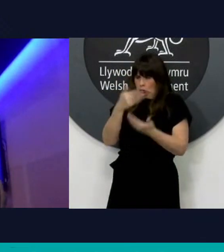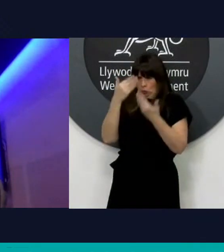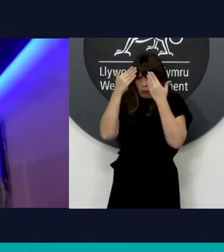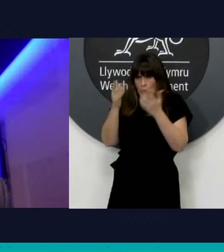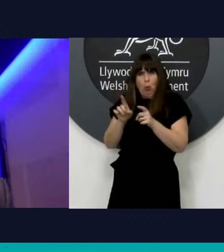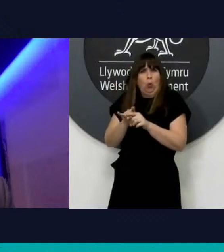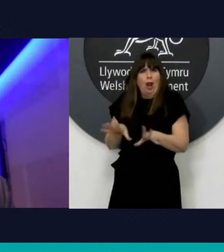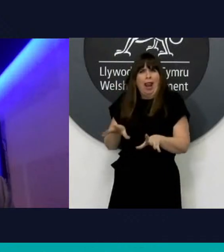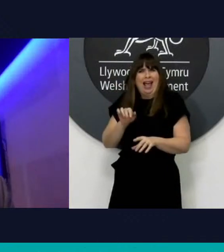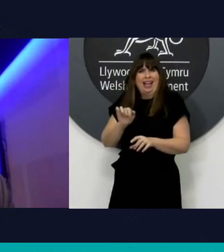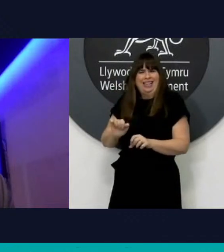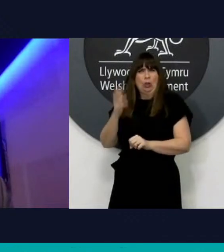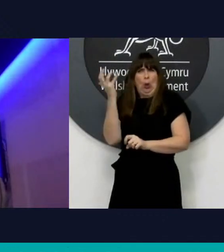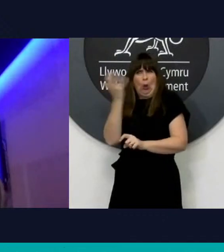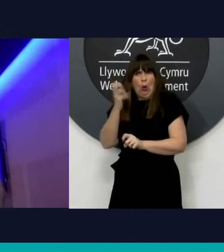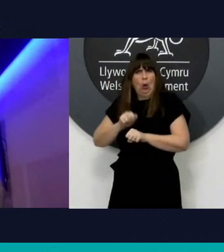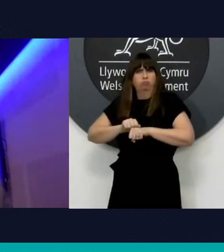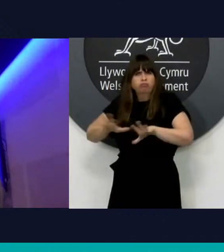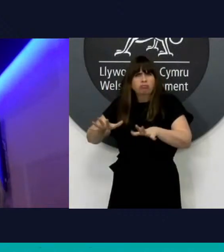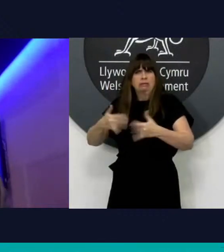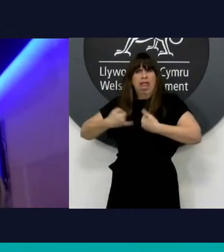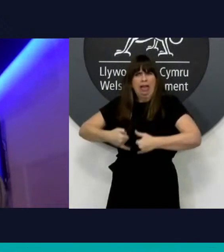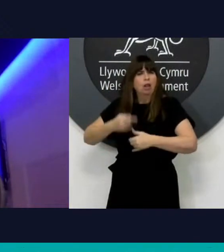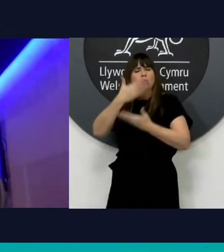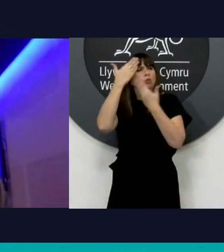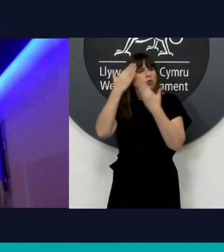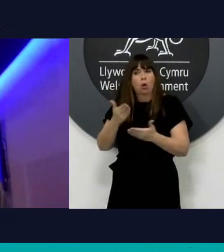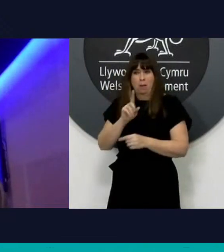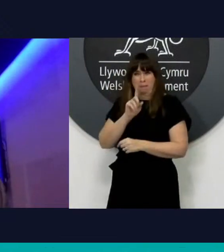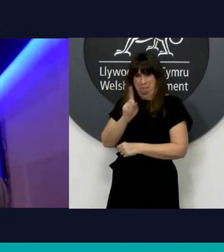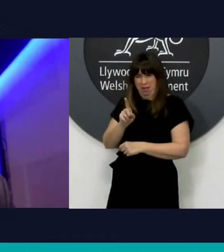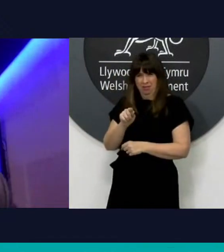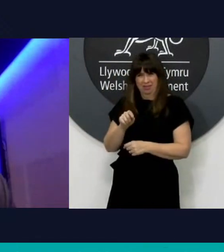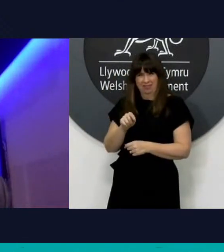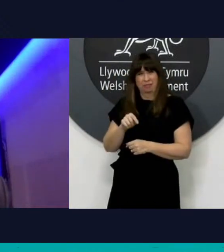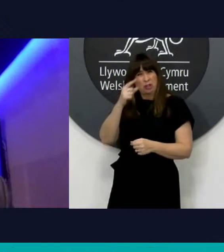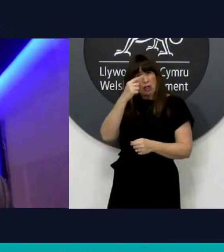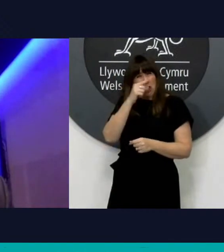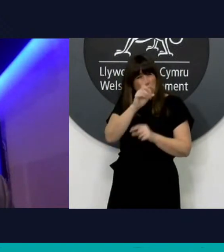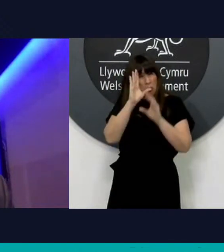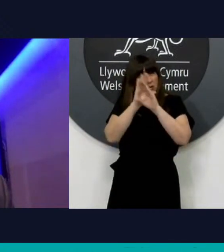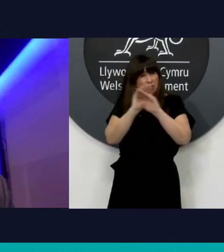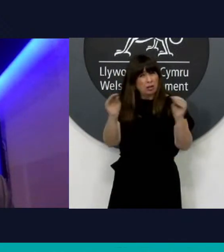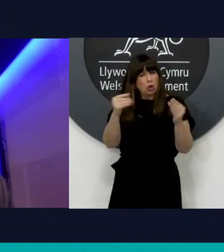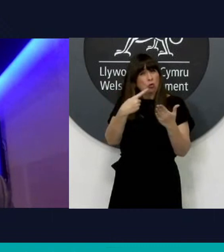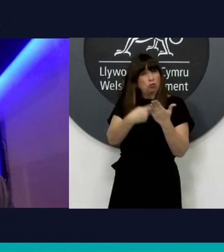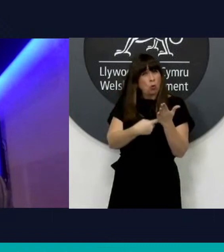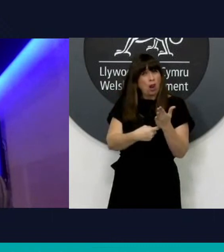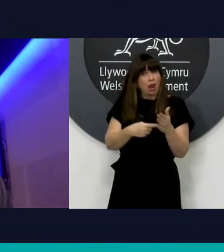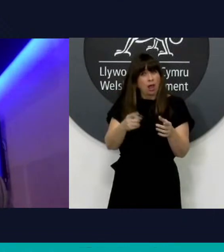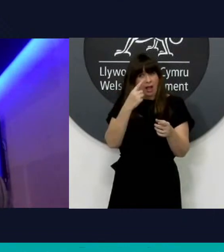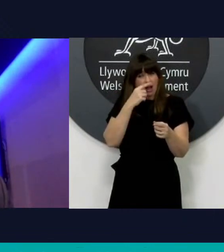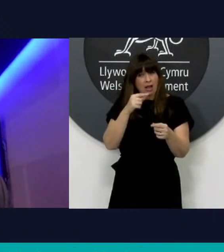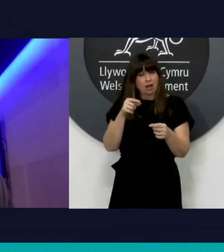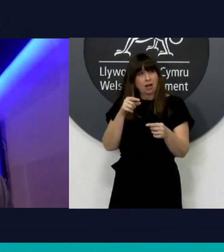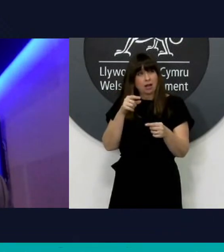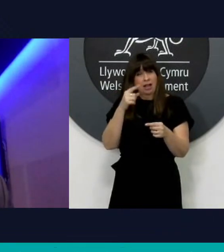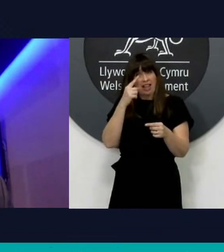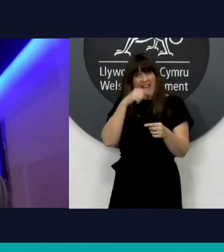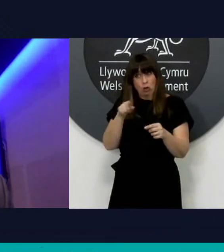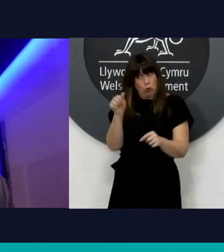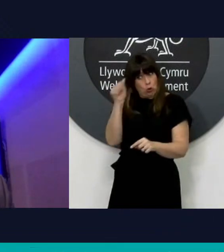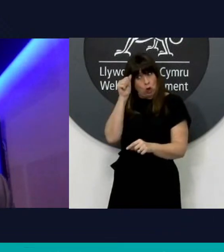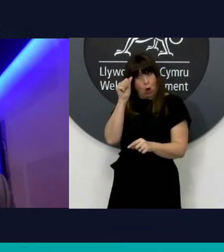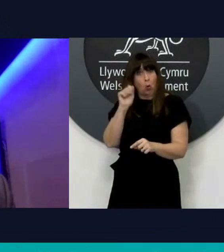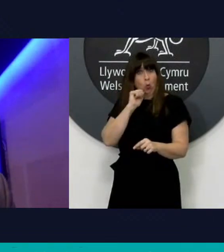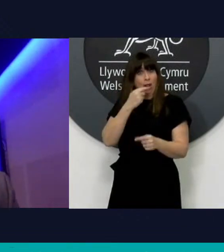that's in other parts of the UK. But is it not true that you could have brought, you could bring the restrictions review forward when that data is